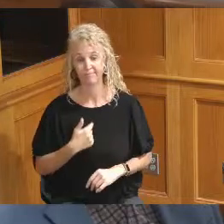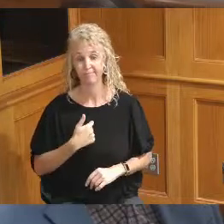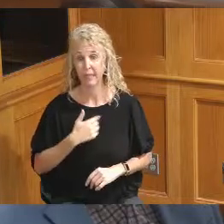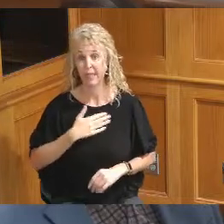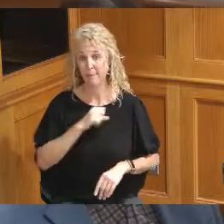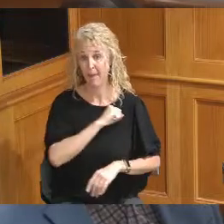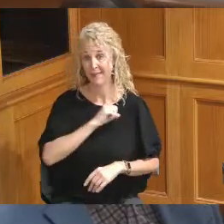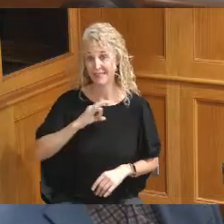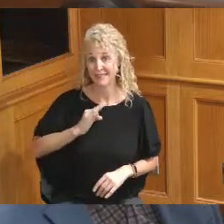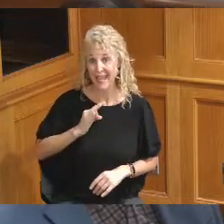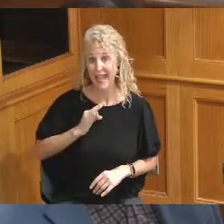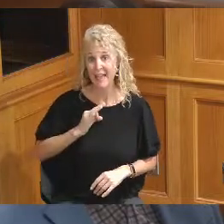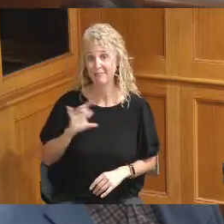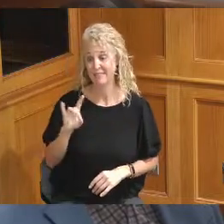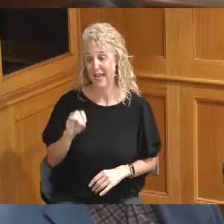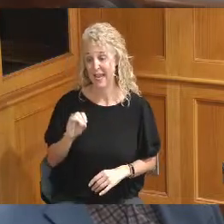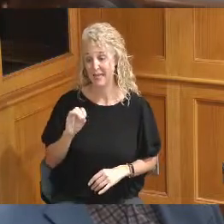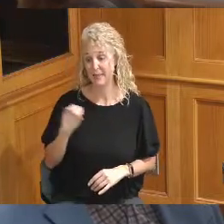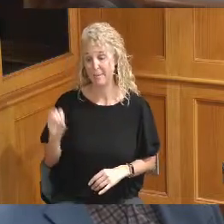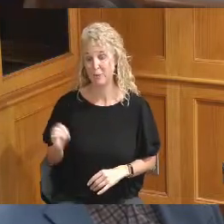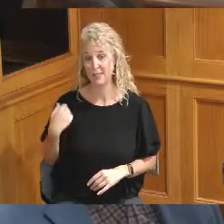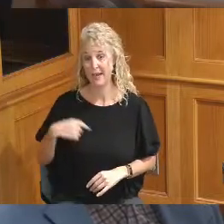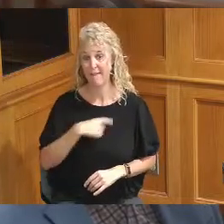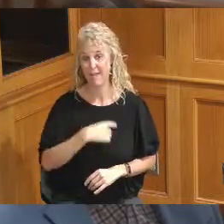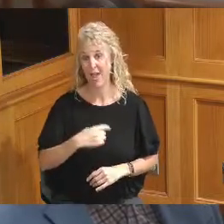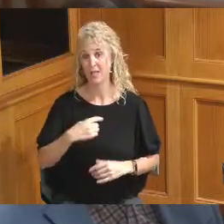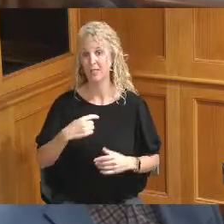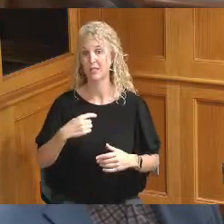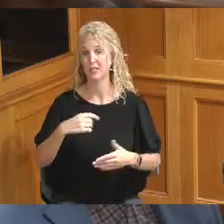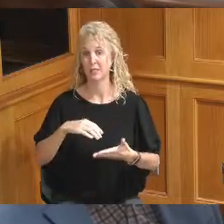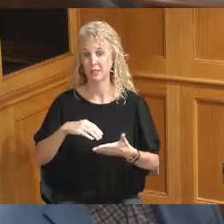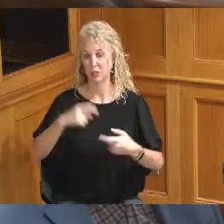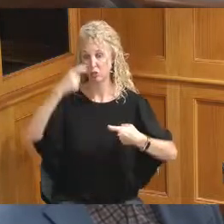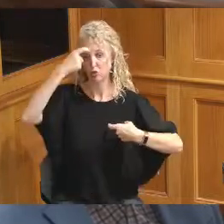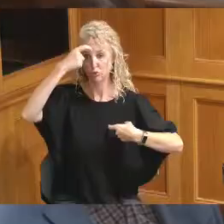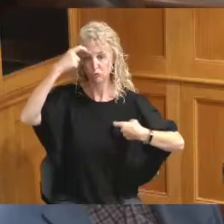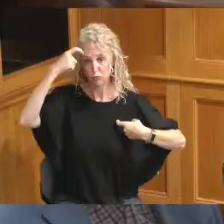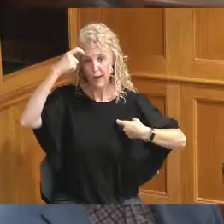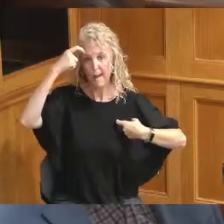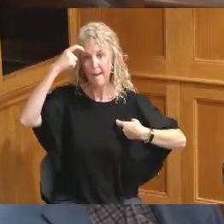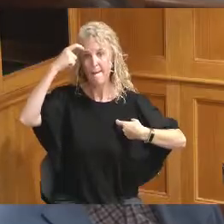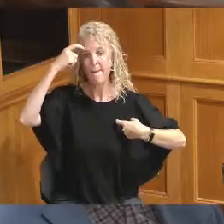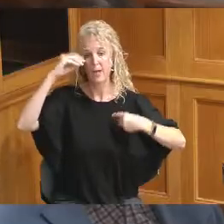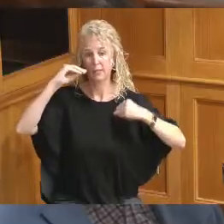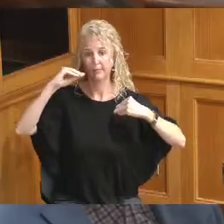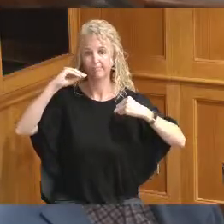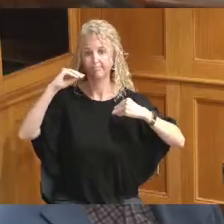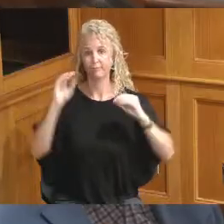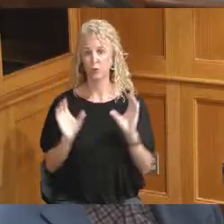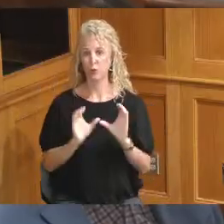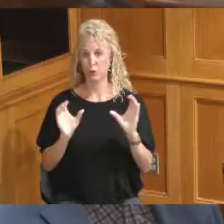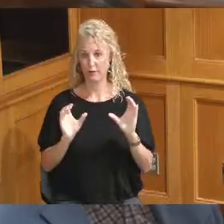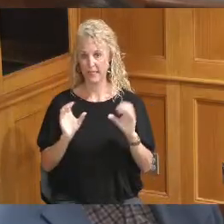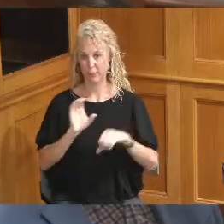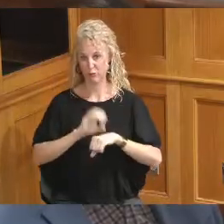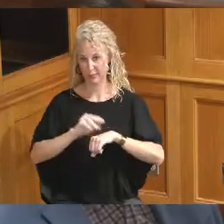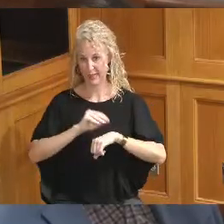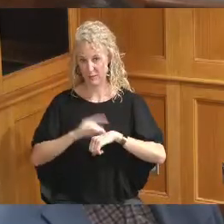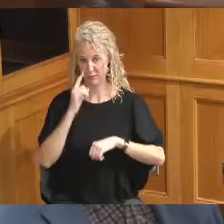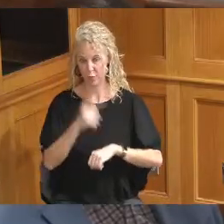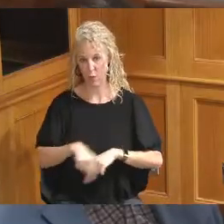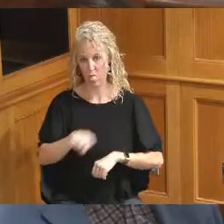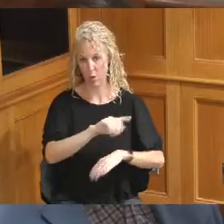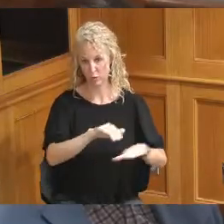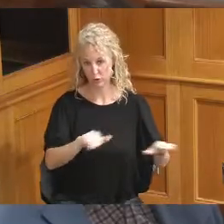education. 80% of us are trauma-informed certified. And this is what's needed in this time for